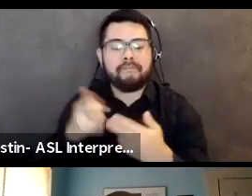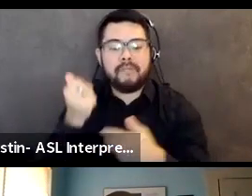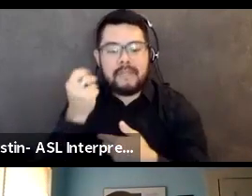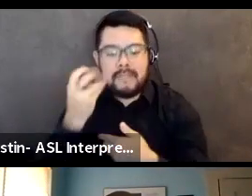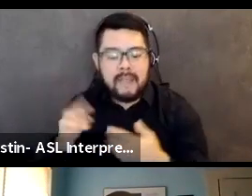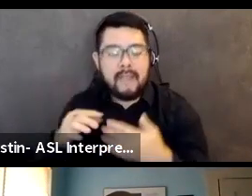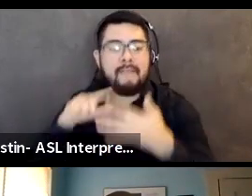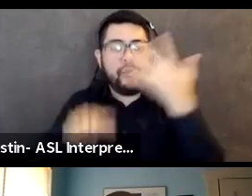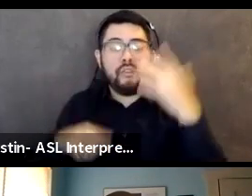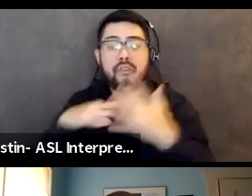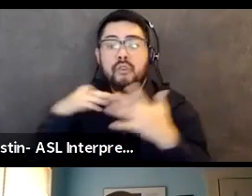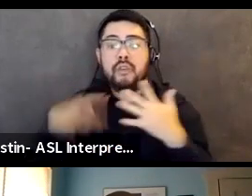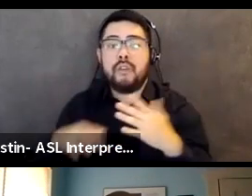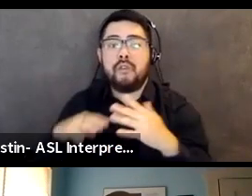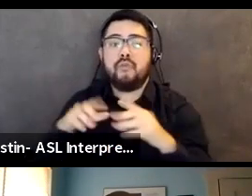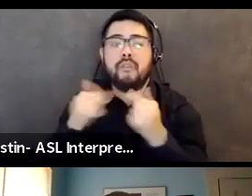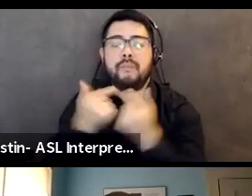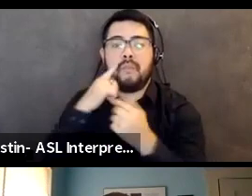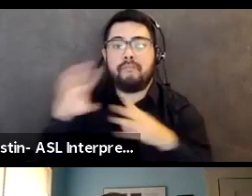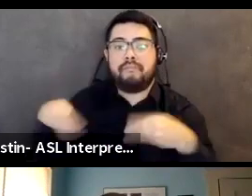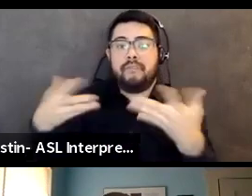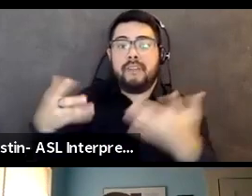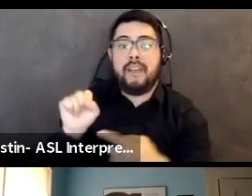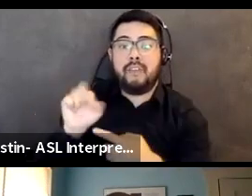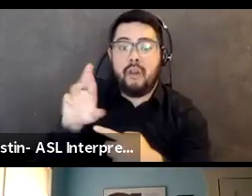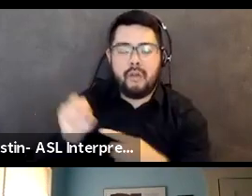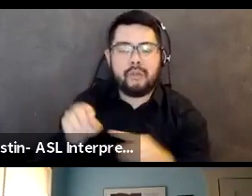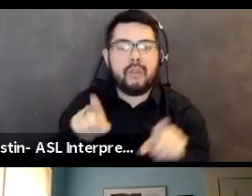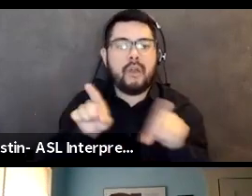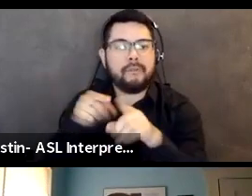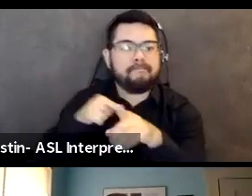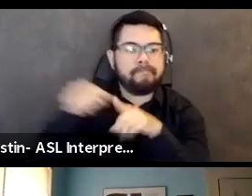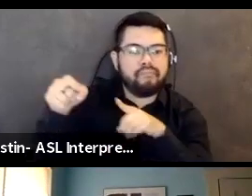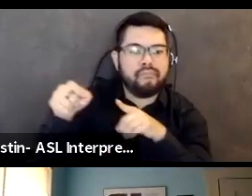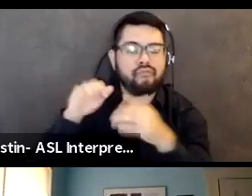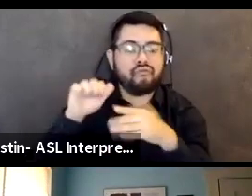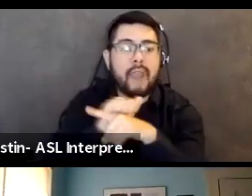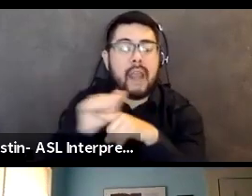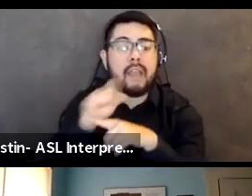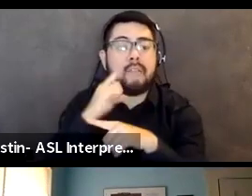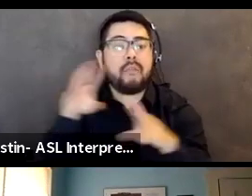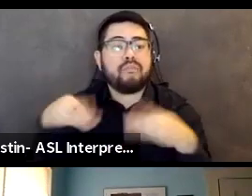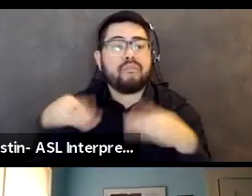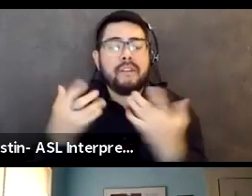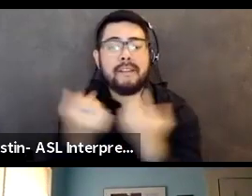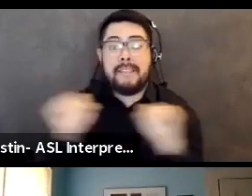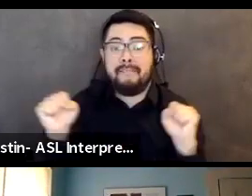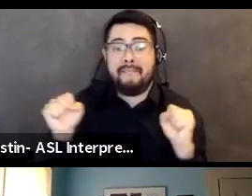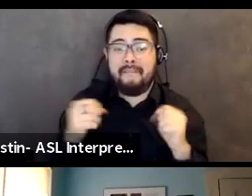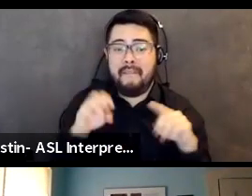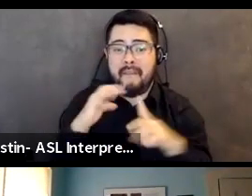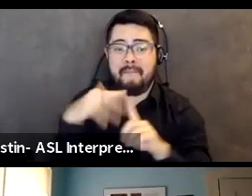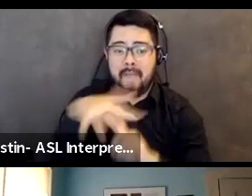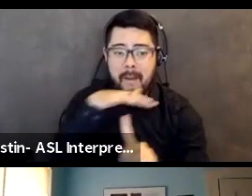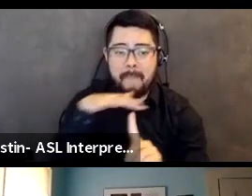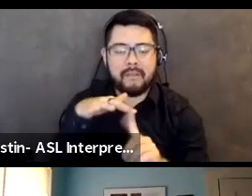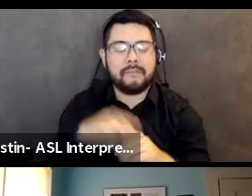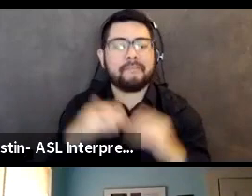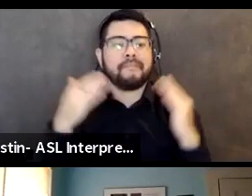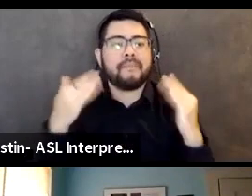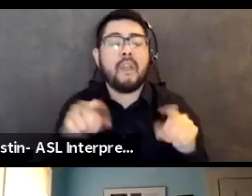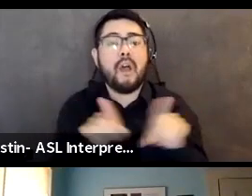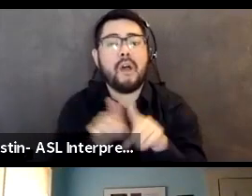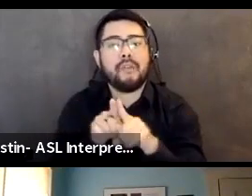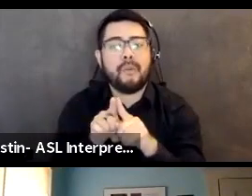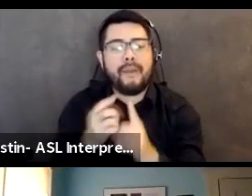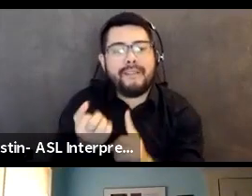provide sros with specialized training that will help foster a safe environment they will also help to study the impact of the